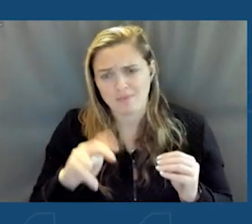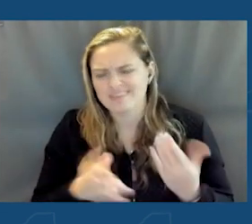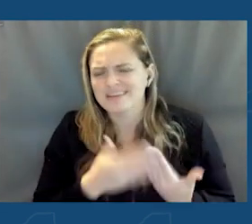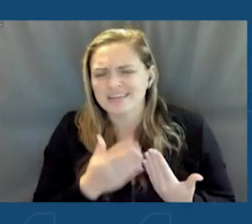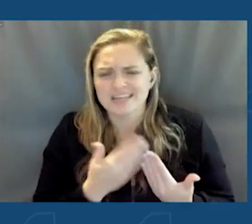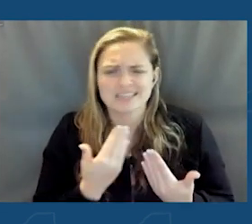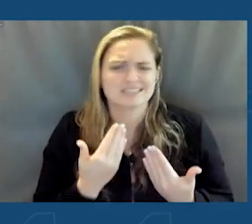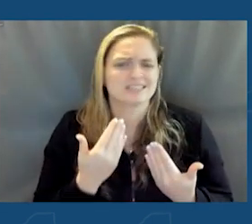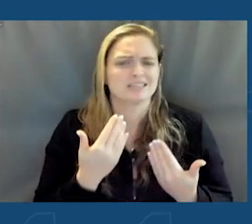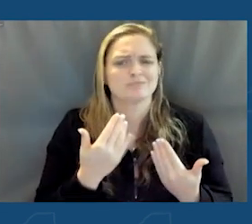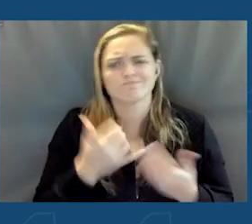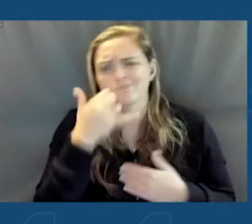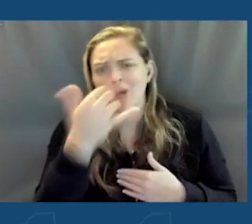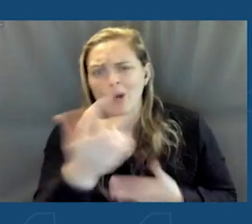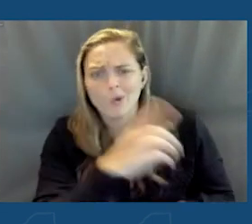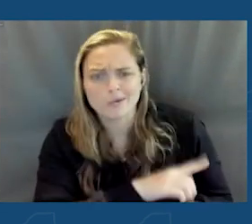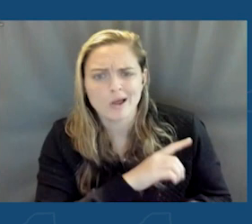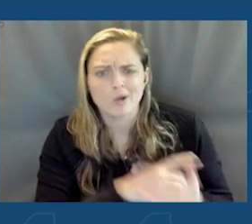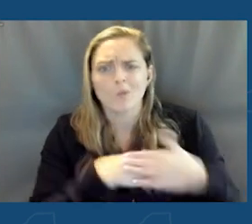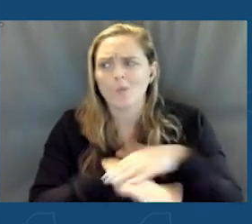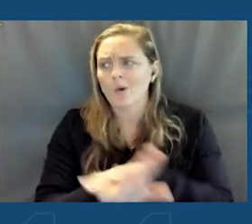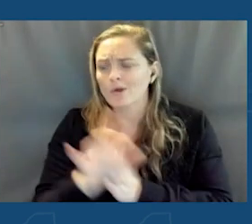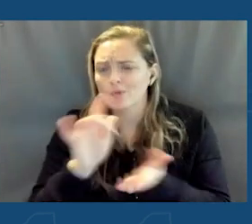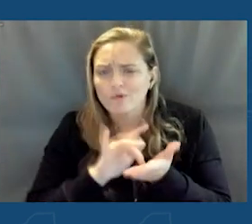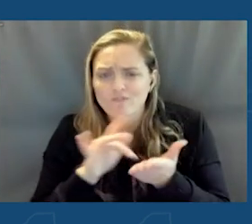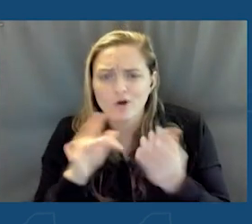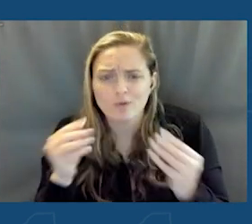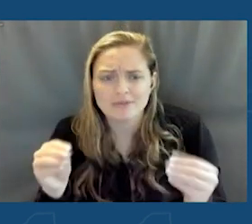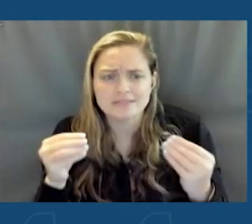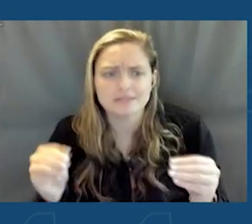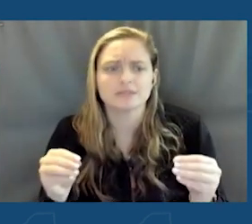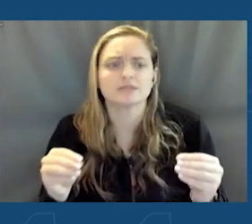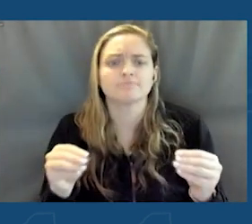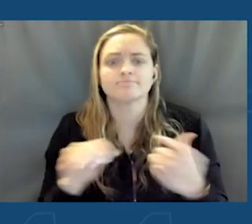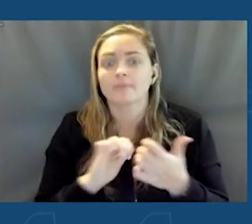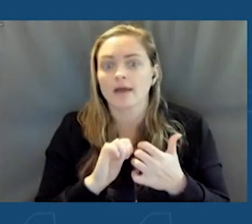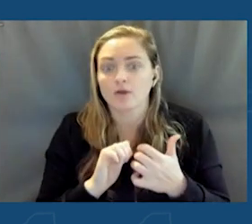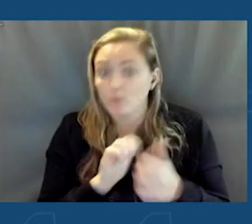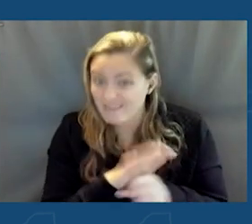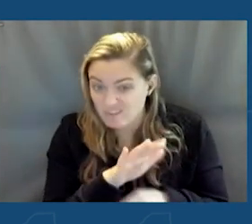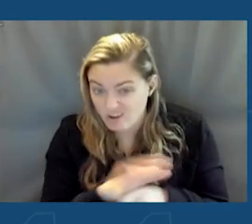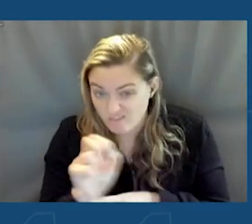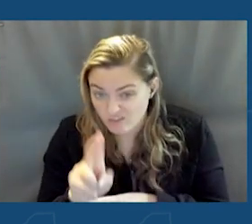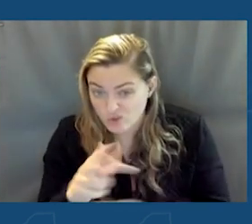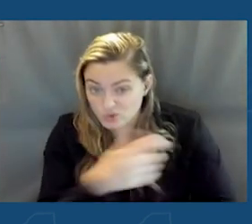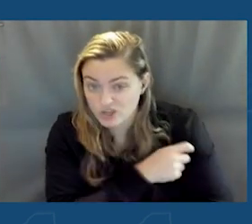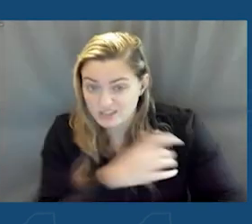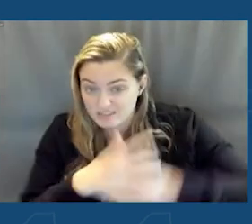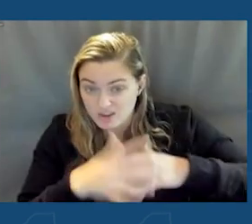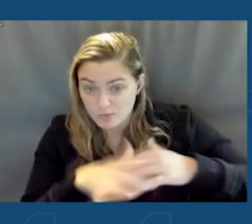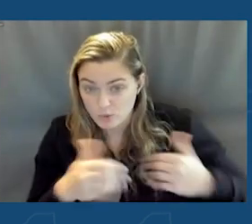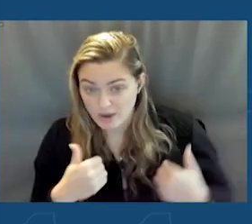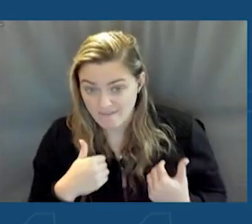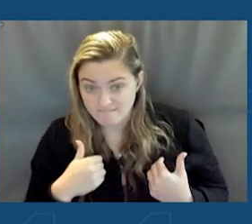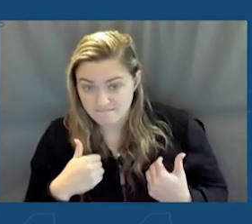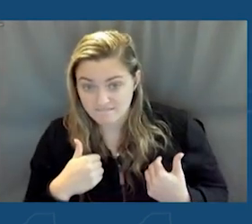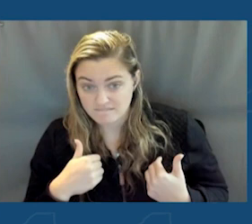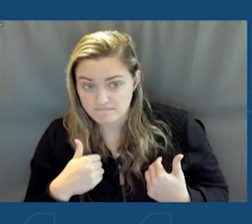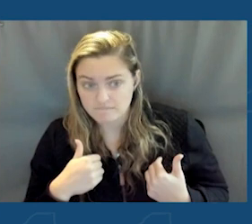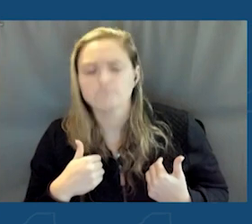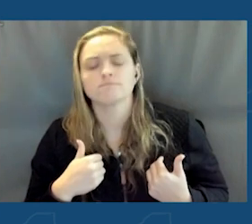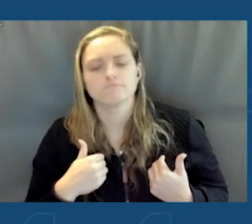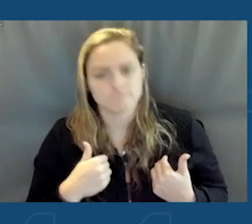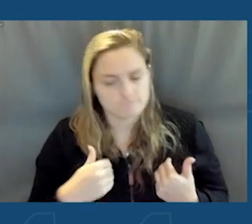any pharmacy. And my other question is, how's our flu shot supply? Do we have enough shots available? And I'm assured